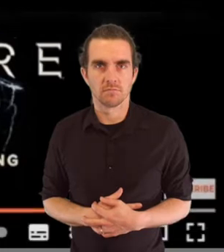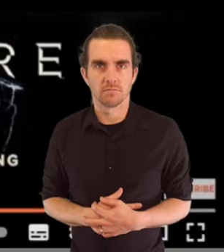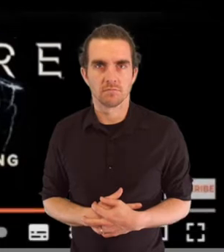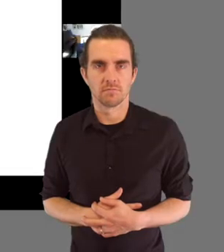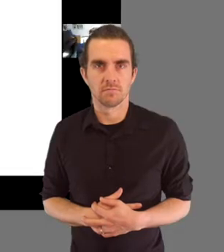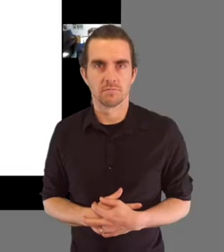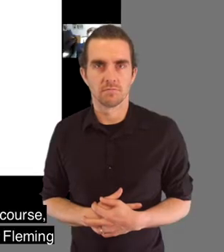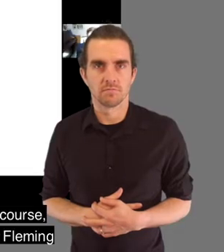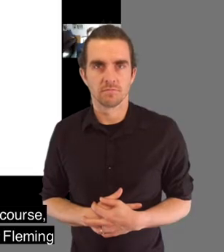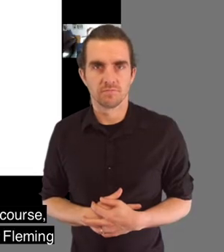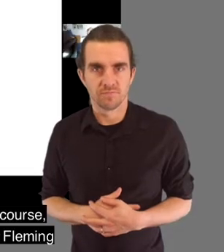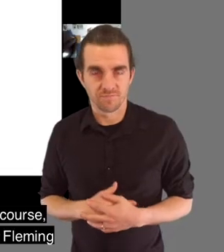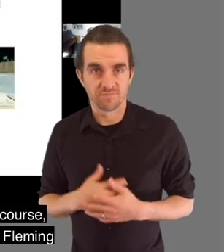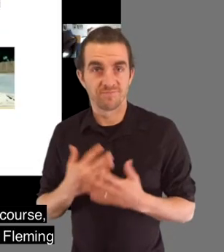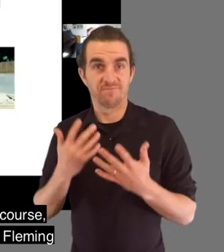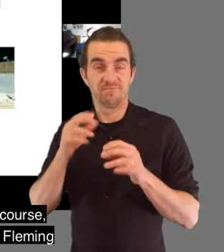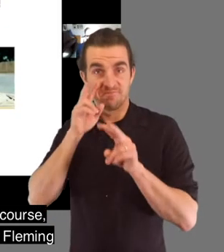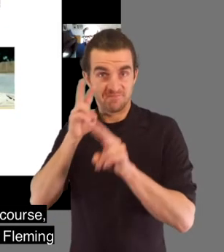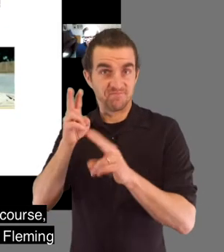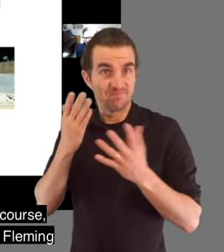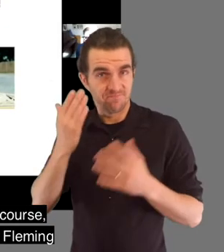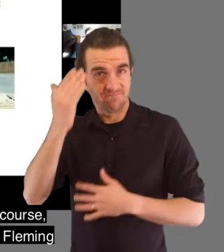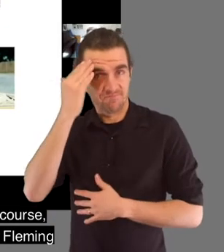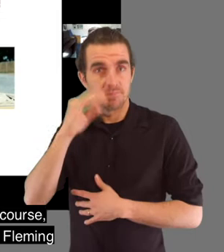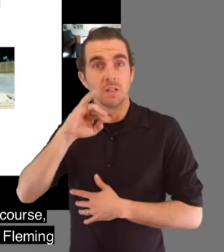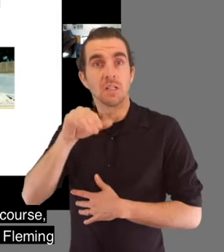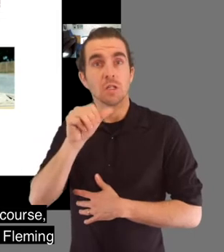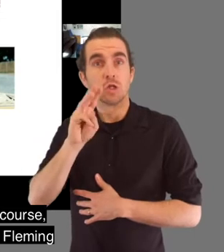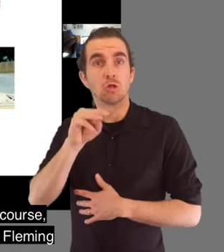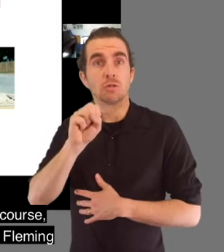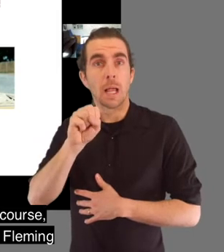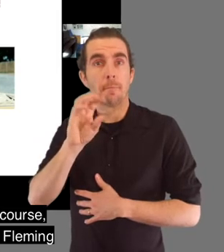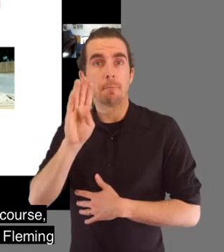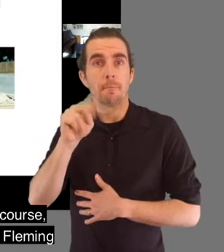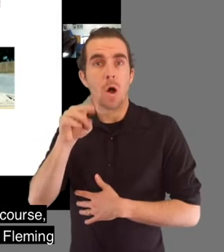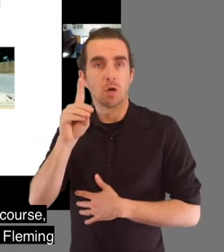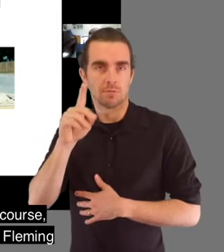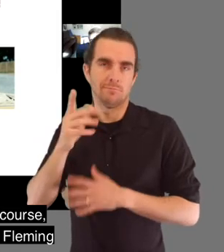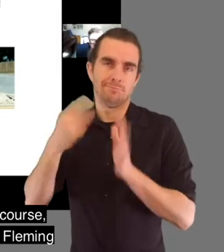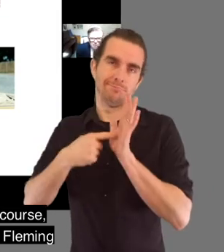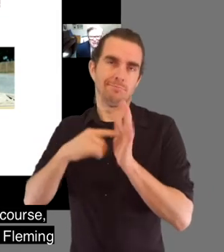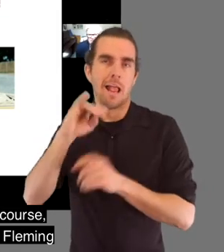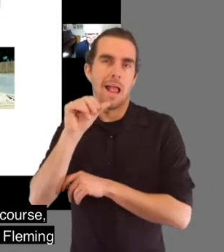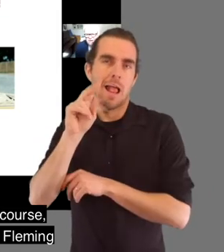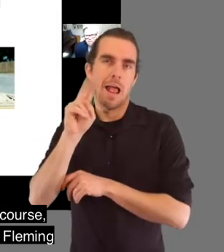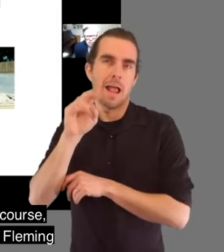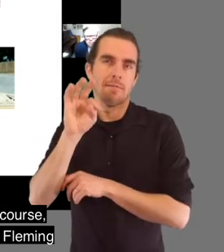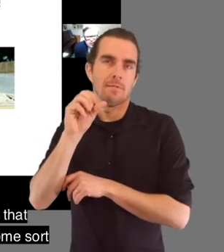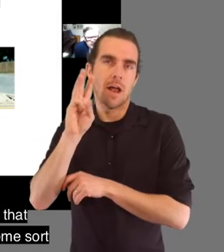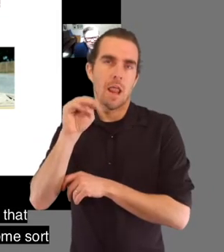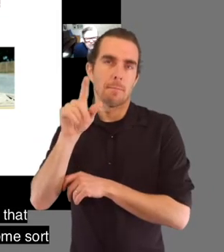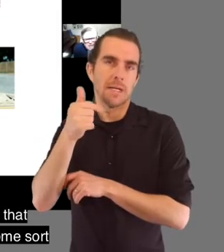So, tongue-in-cheek, of course, James Bond was an example of, in the Ian